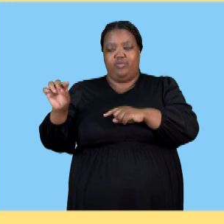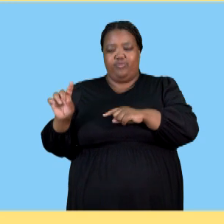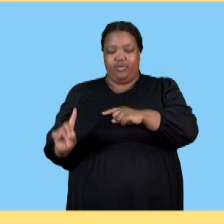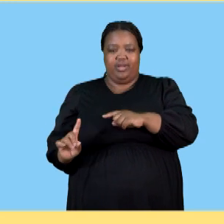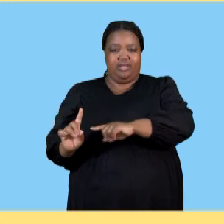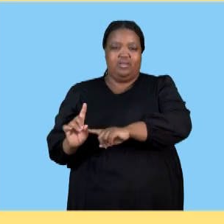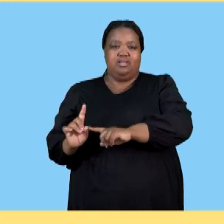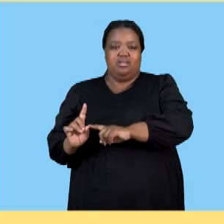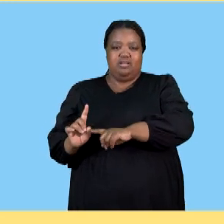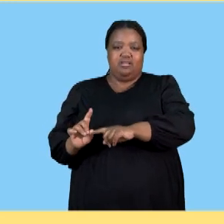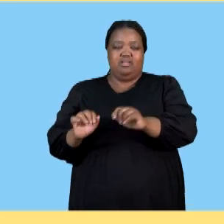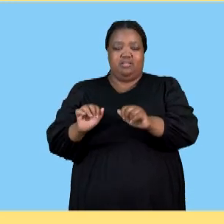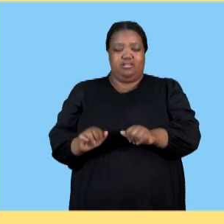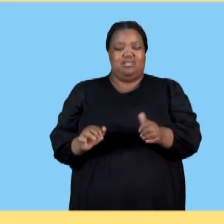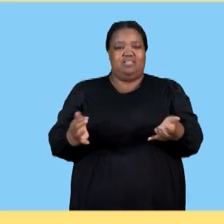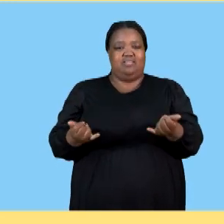answer becomes